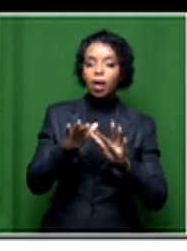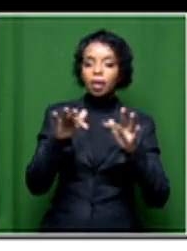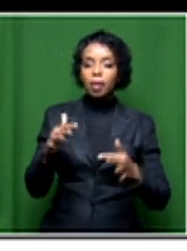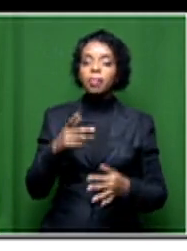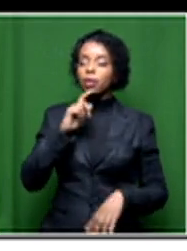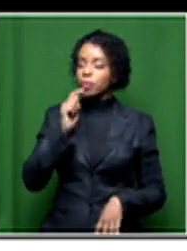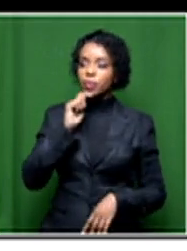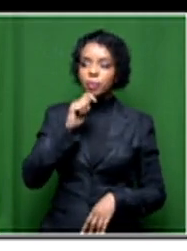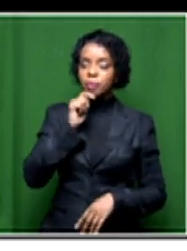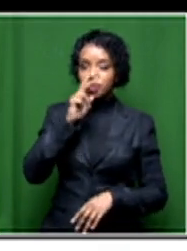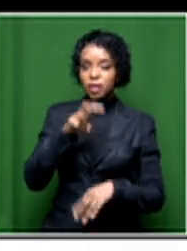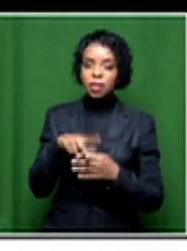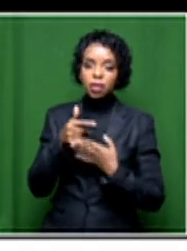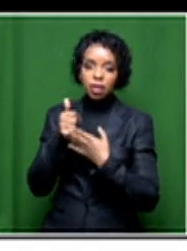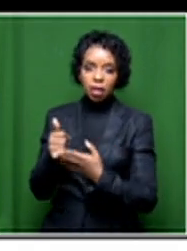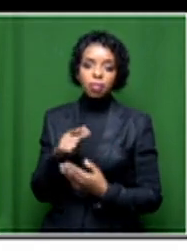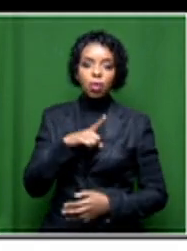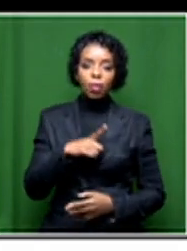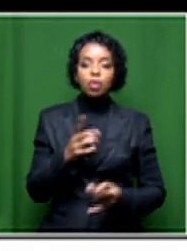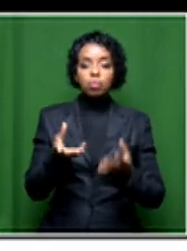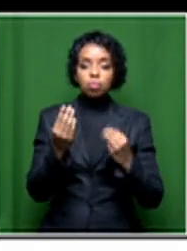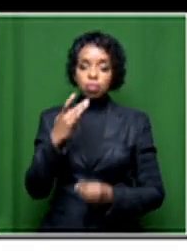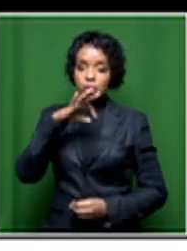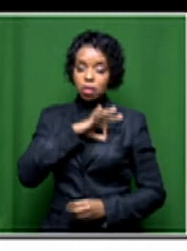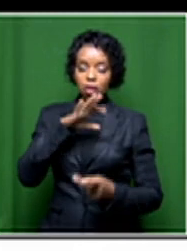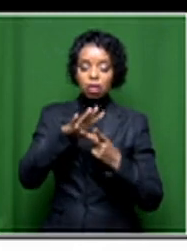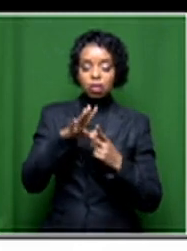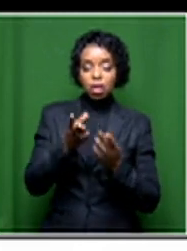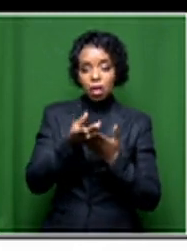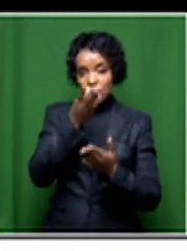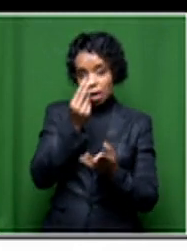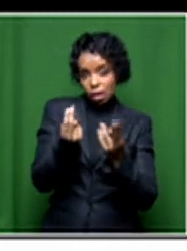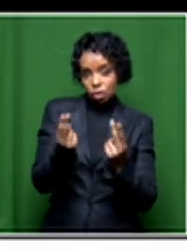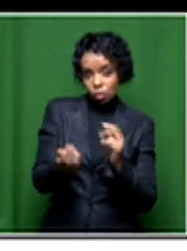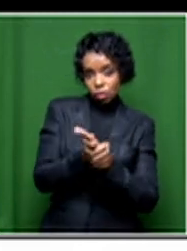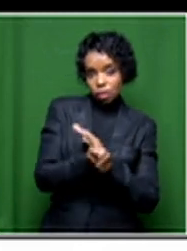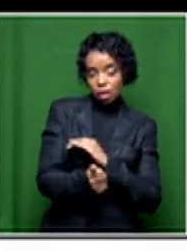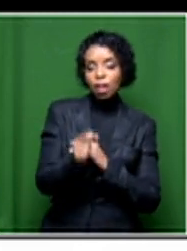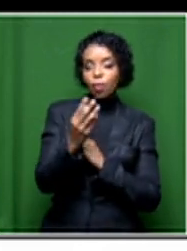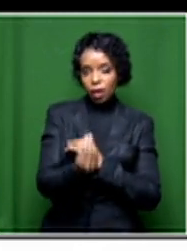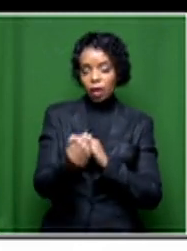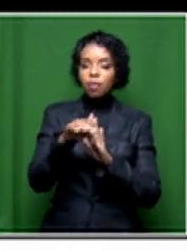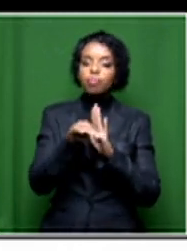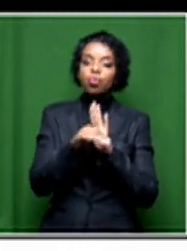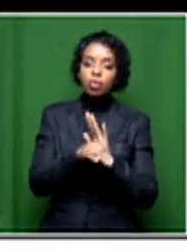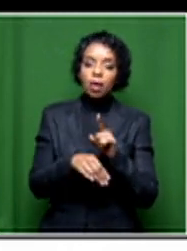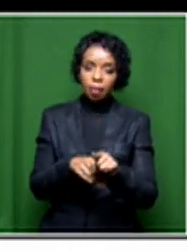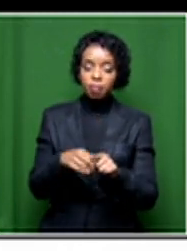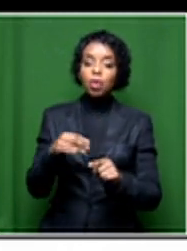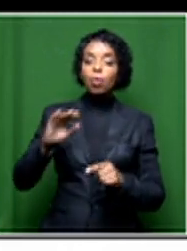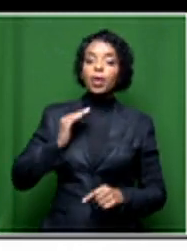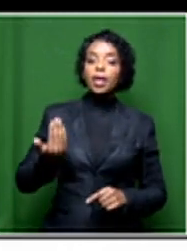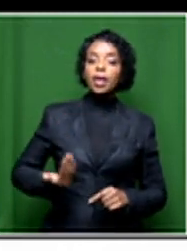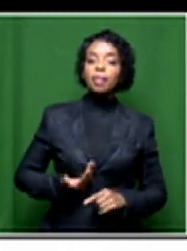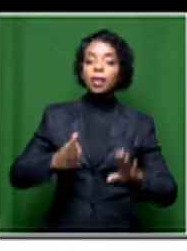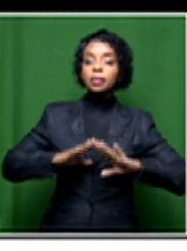in having a salary and also learning new skills. So we have a whole program around that, where the women teach new